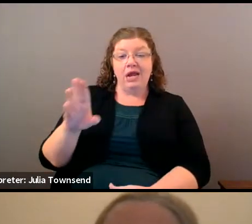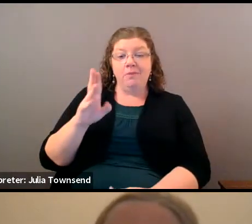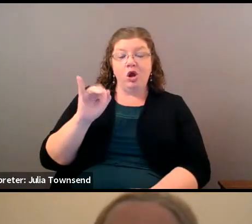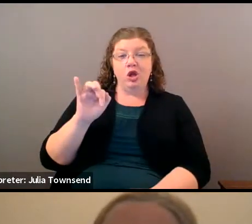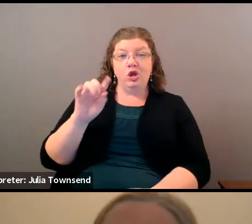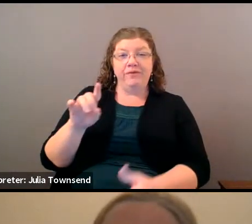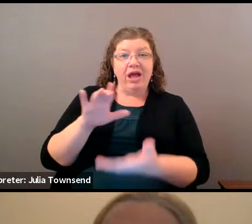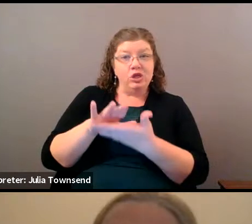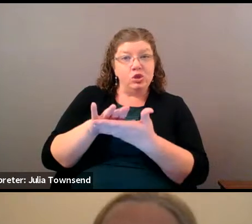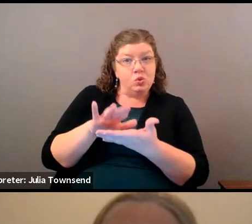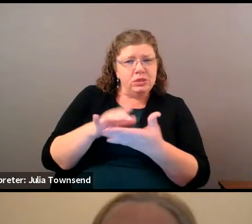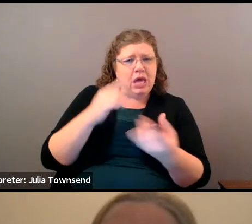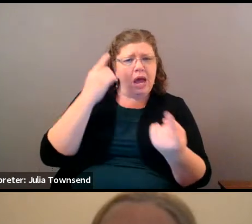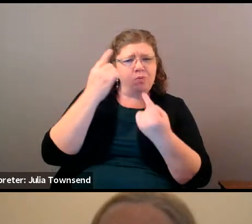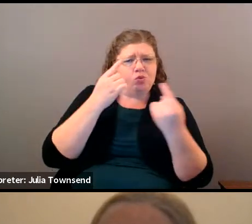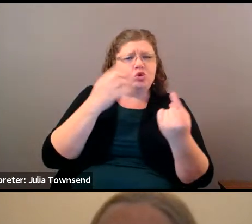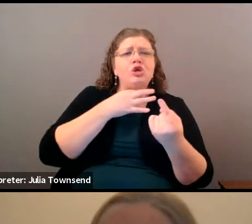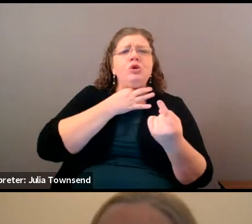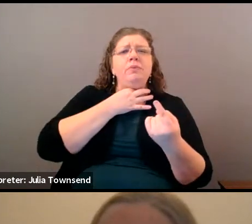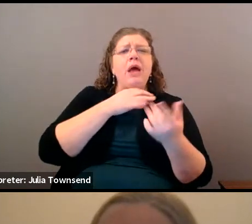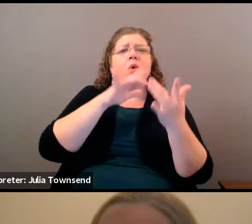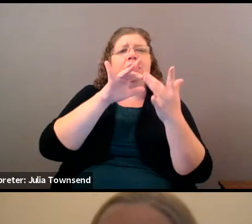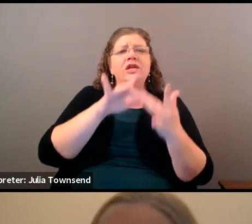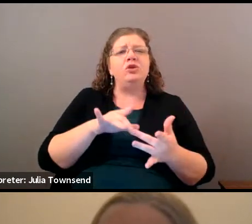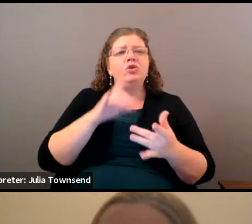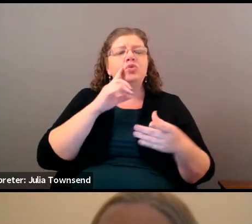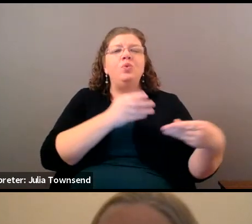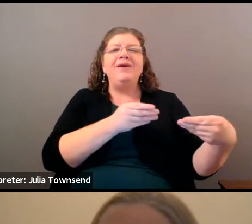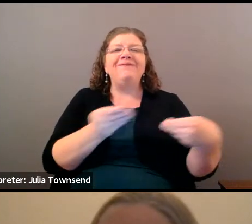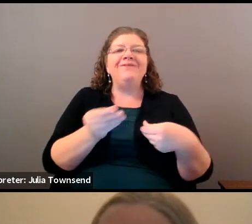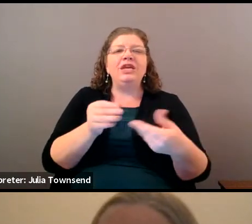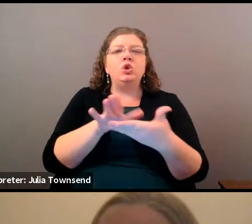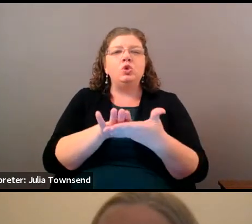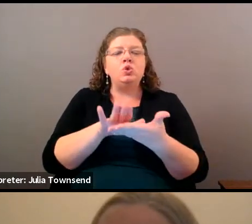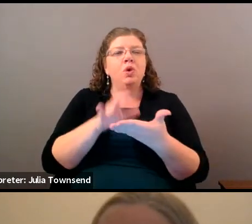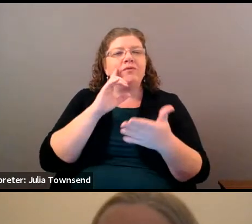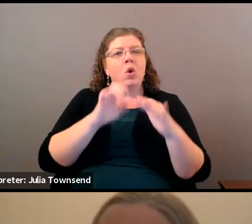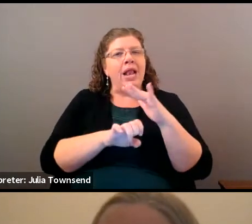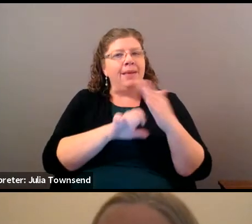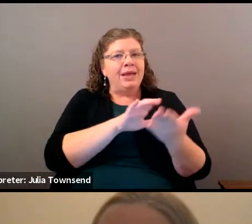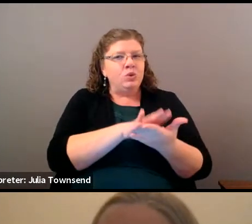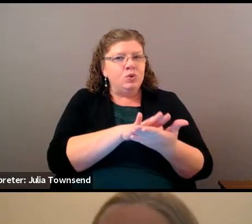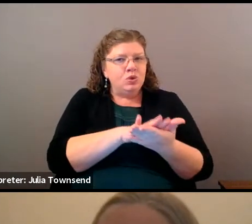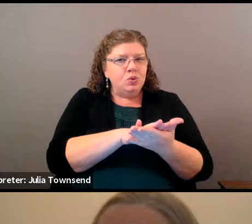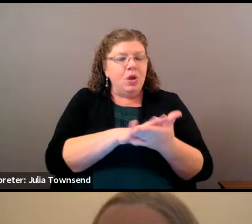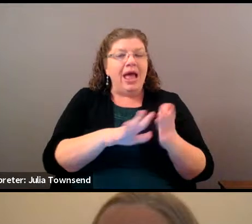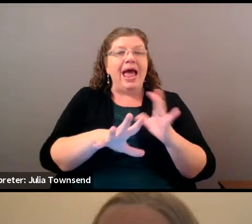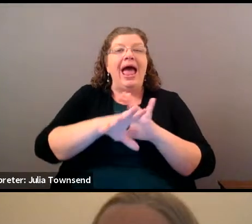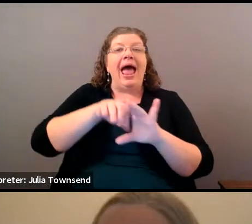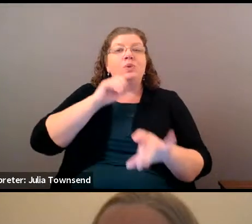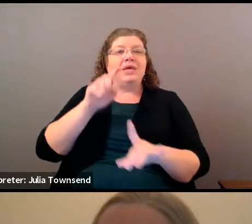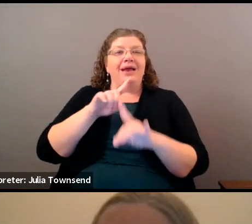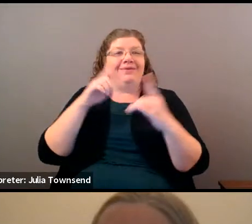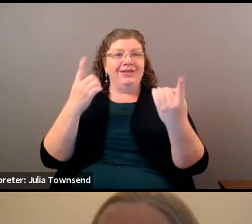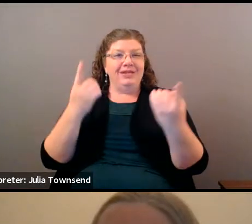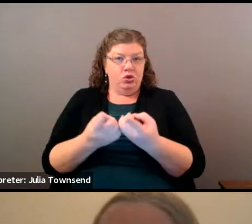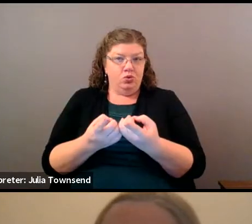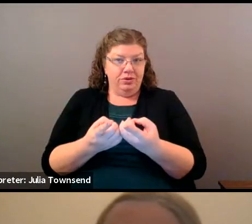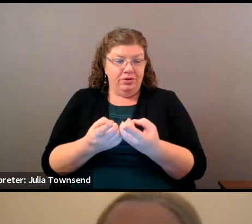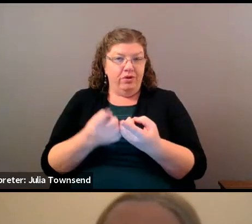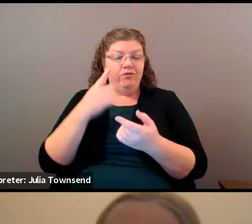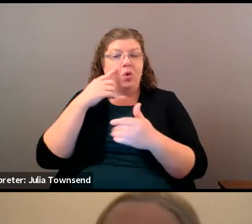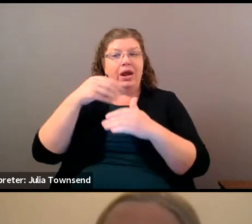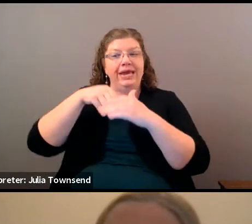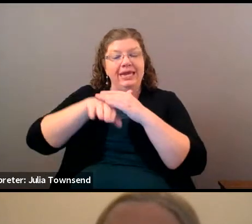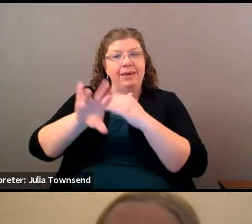Schools. I'm wondering about outreach to feeder schools for elementary schools outside of the district that for incoming